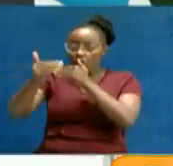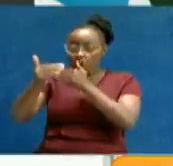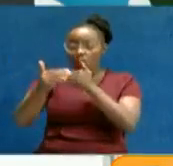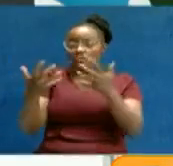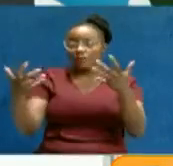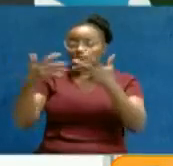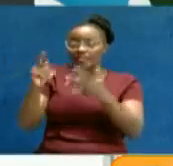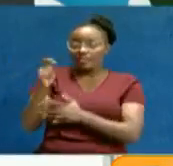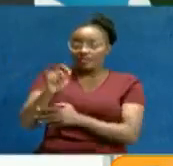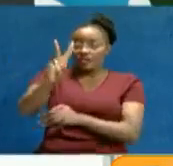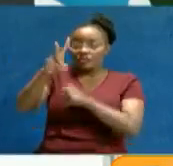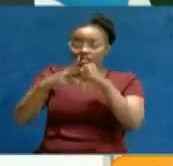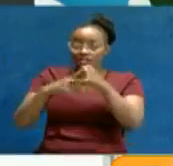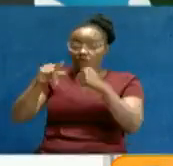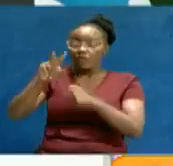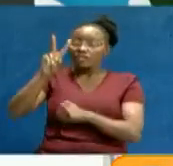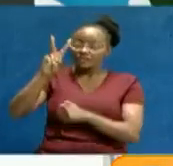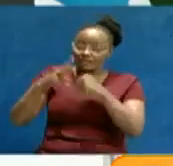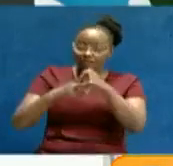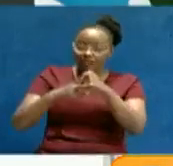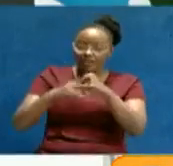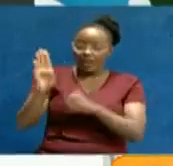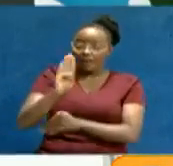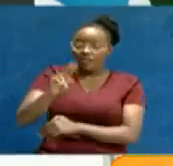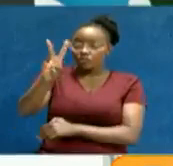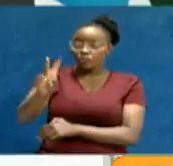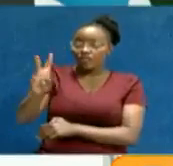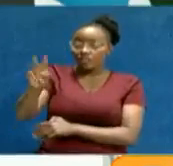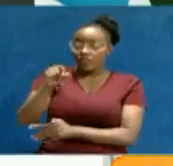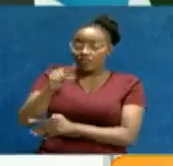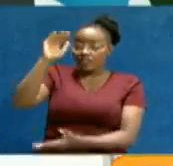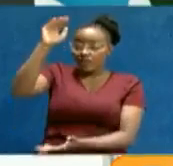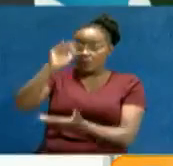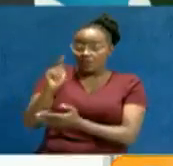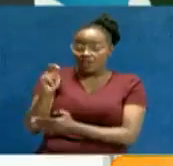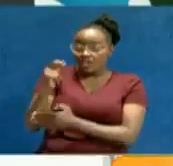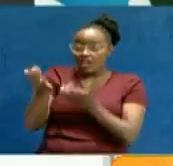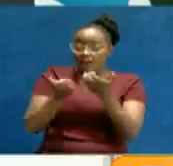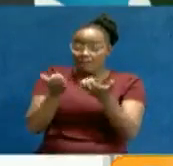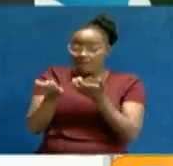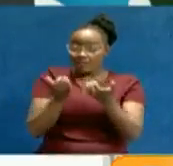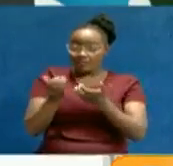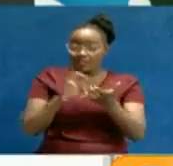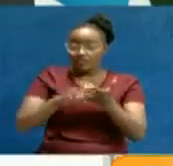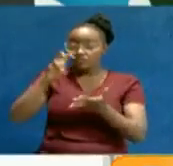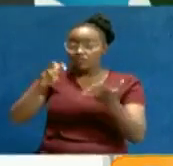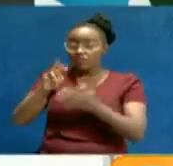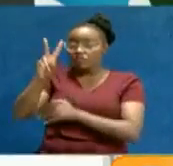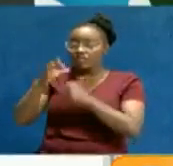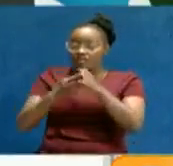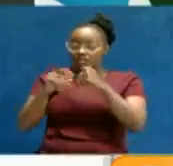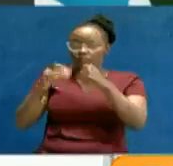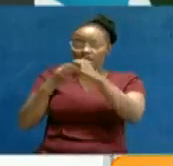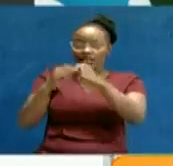match Kenya at 27.2 billion shillings in 2020. This reducing Kenya's trade advantage from 28.8